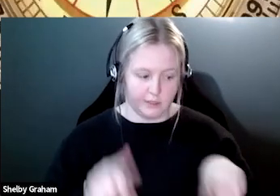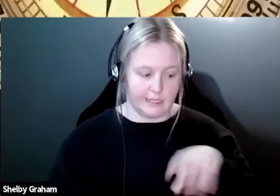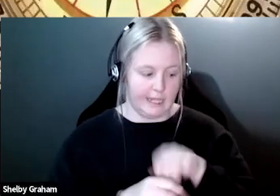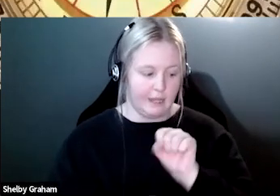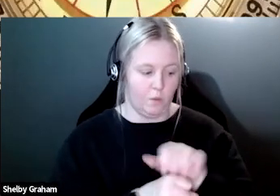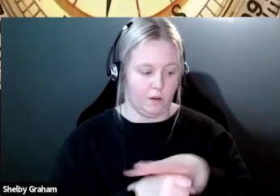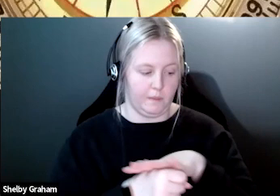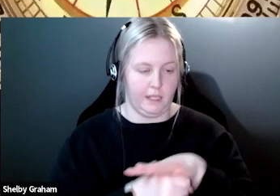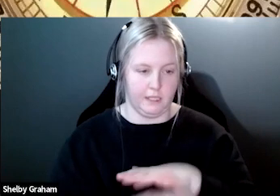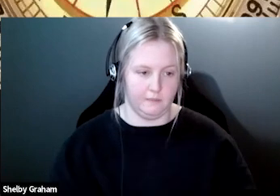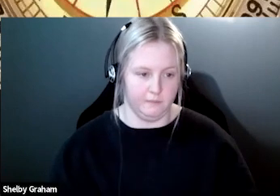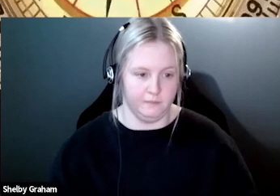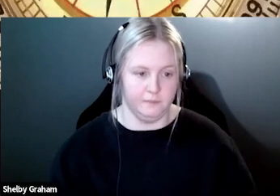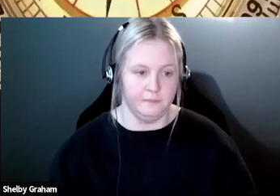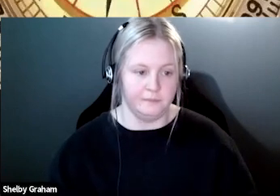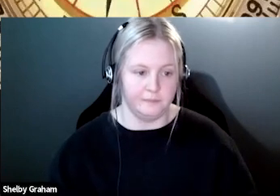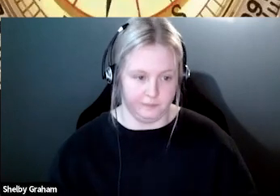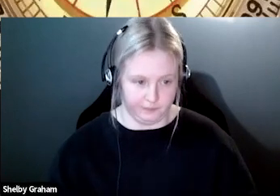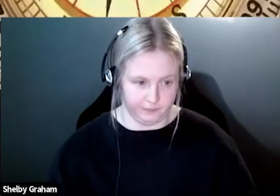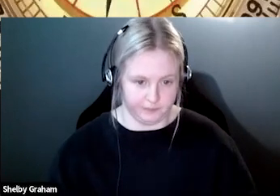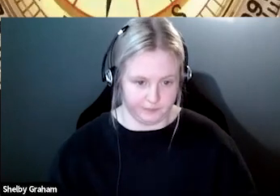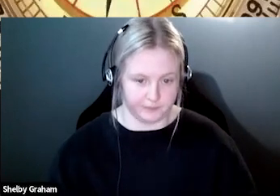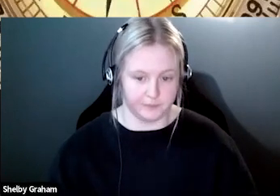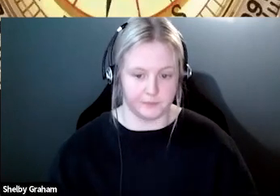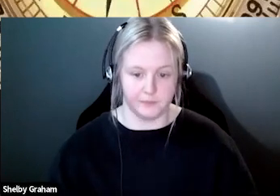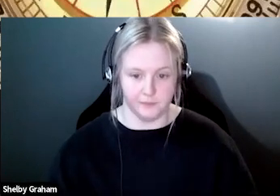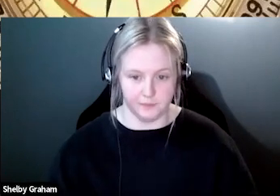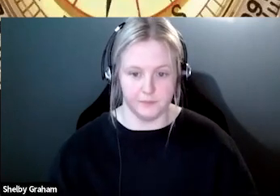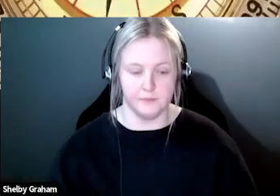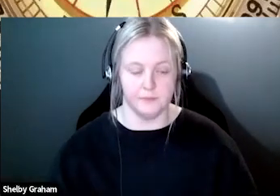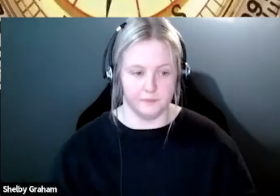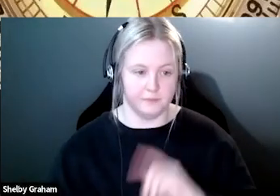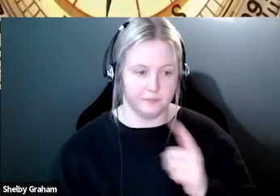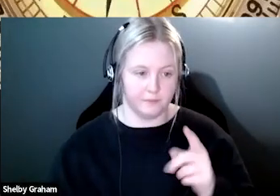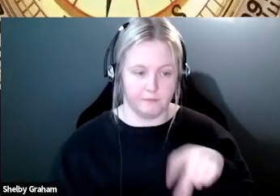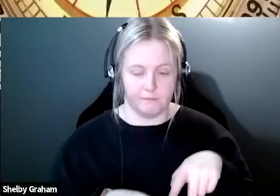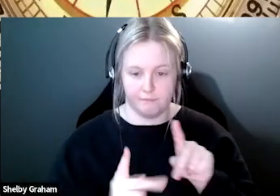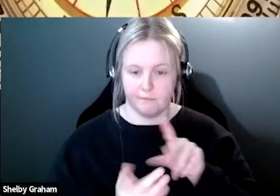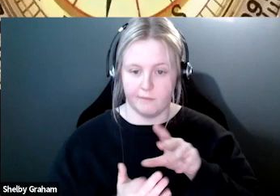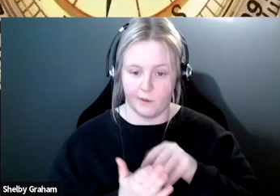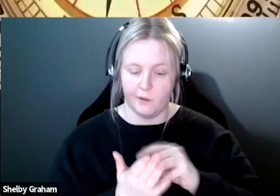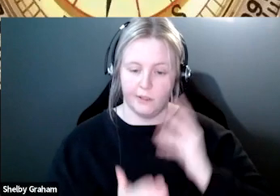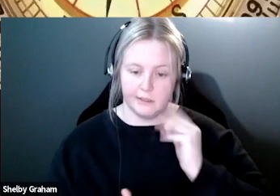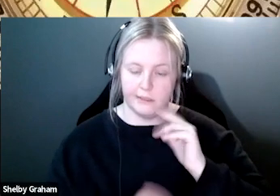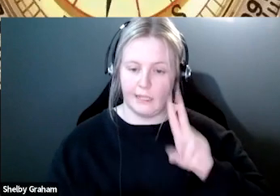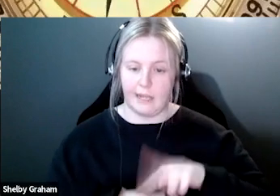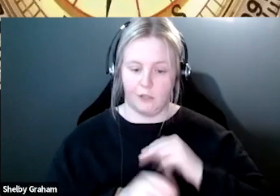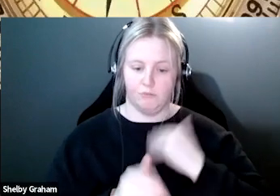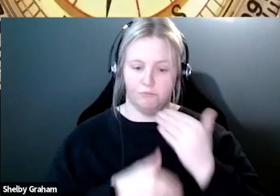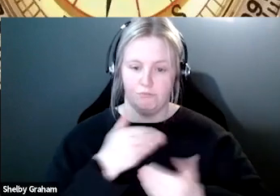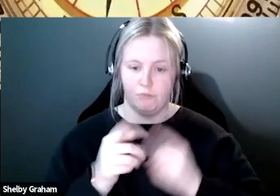workplace. And so this scaffolds the learner experience and allows for a natural progression through the stages of change.